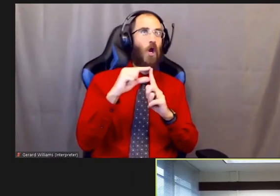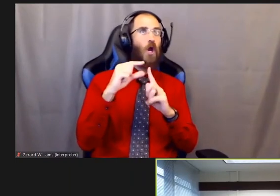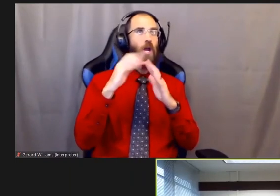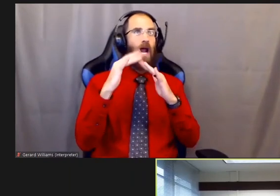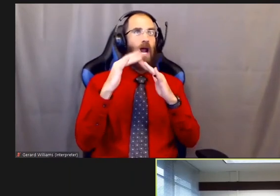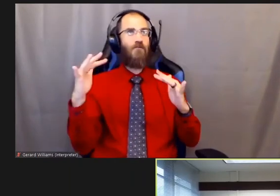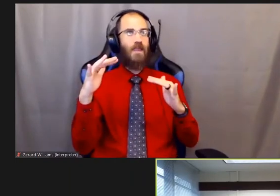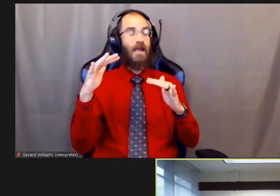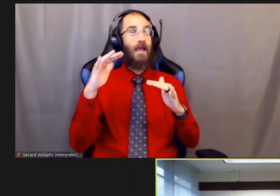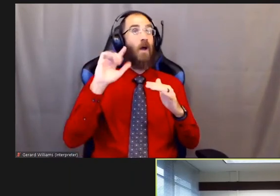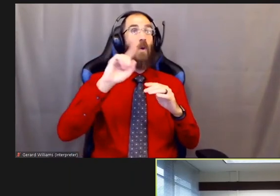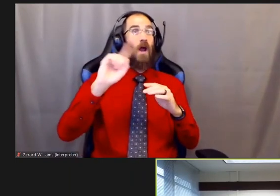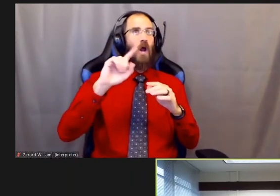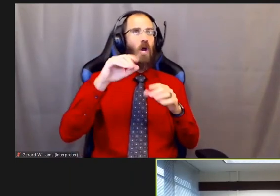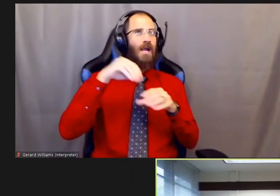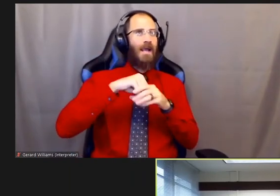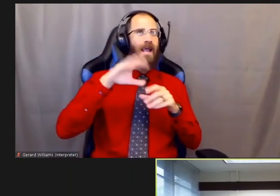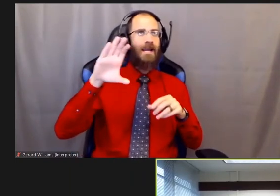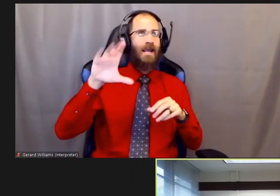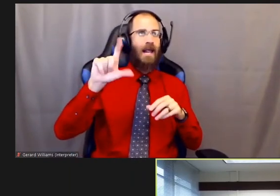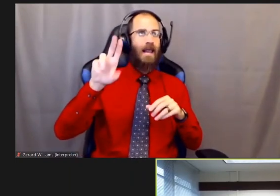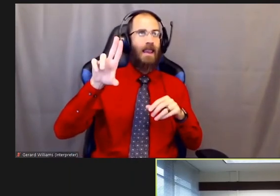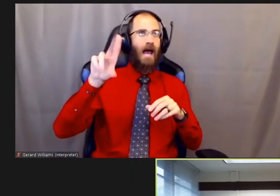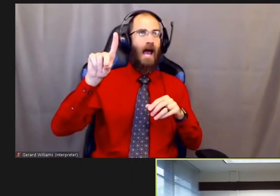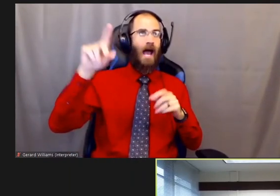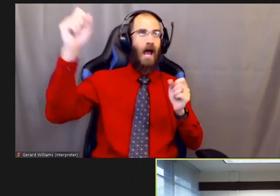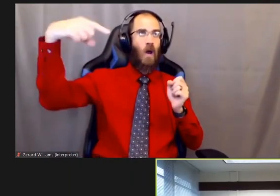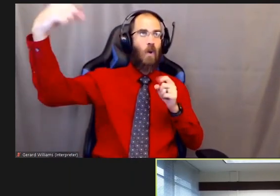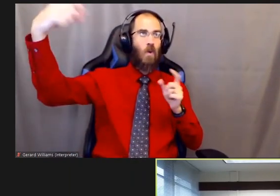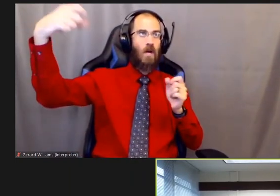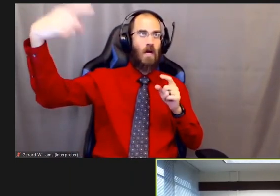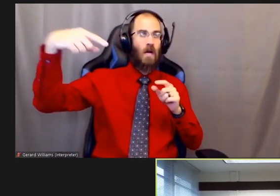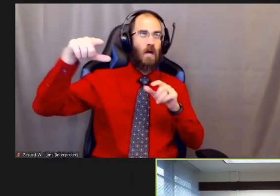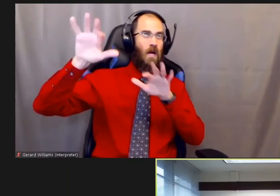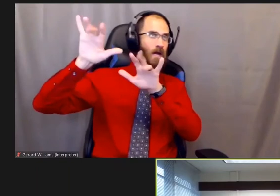cloud, but I can't get enough internet